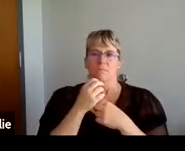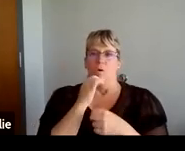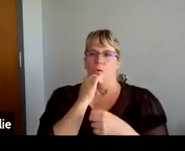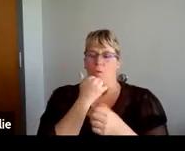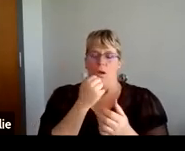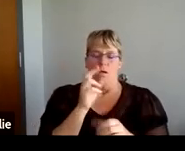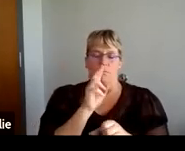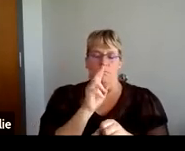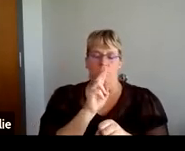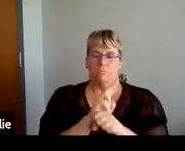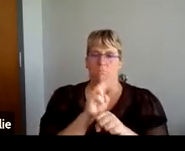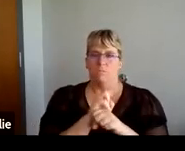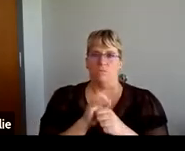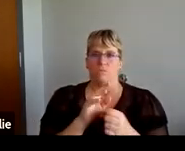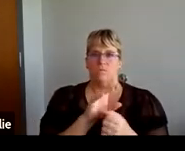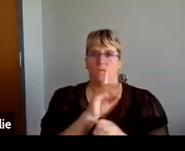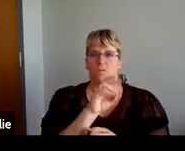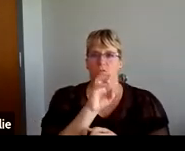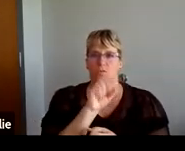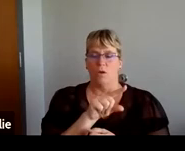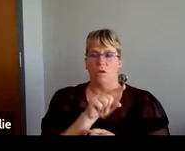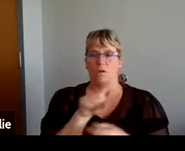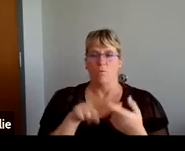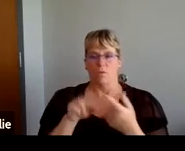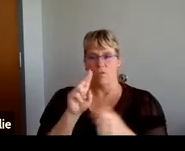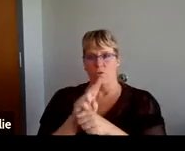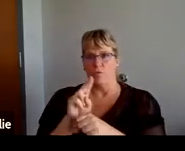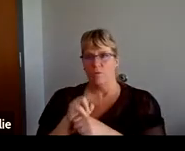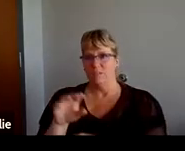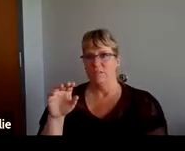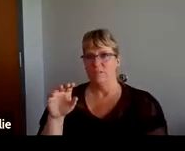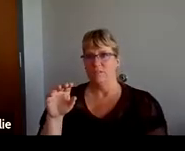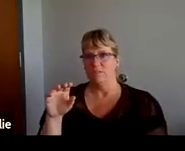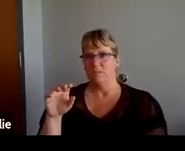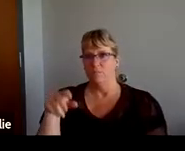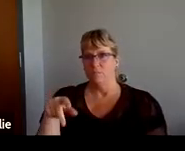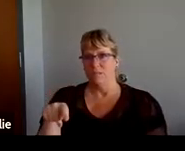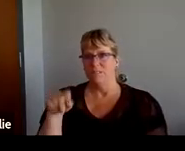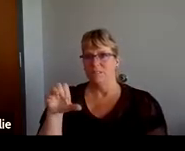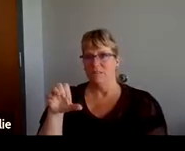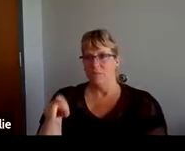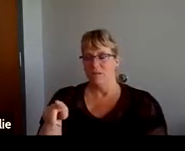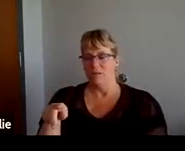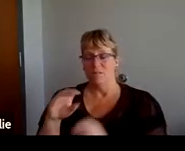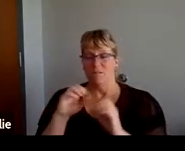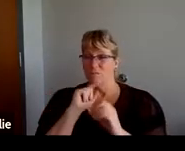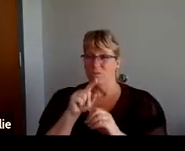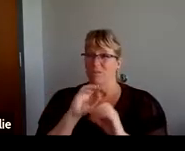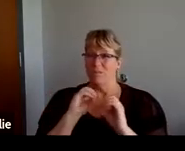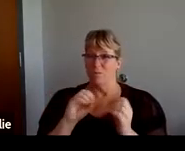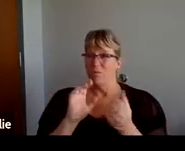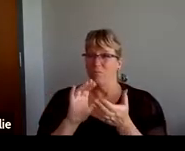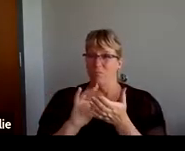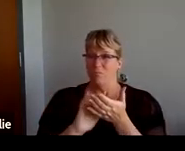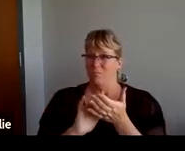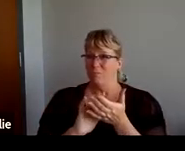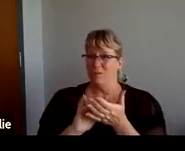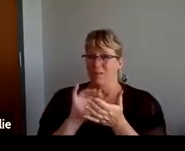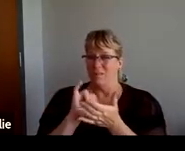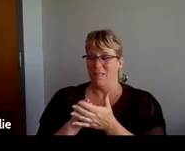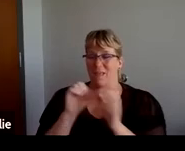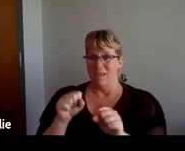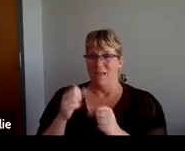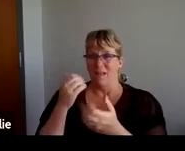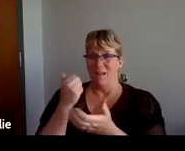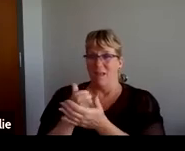is under the influence of PCP. There aren't agents that really counteract it, and the aggressive tendencies